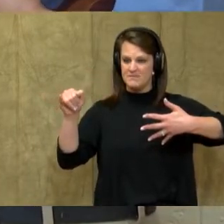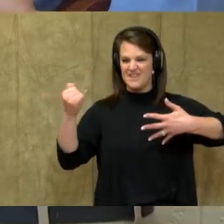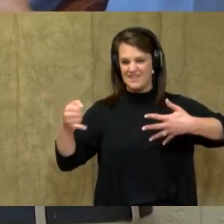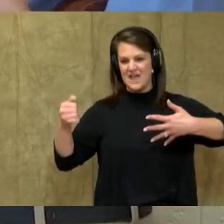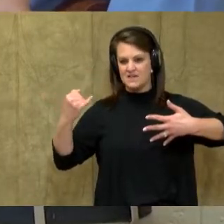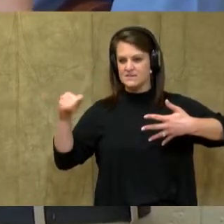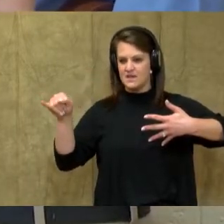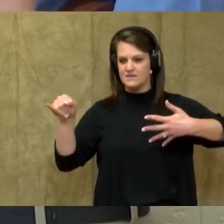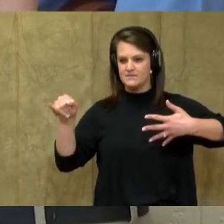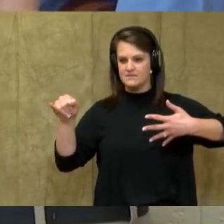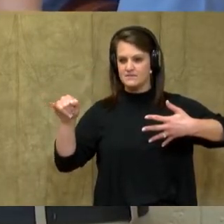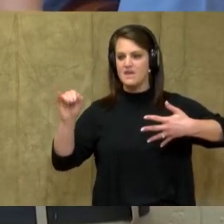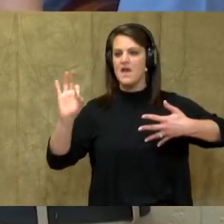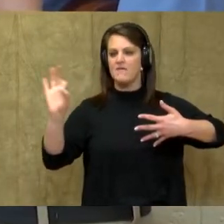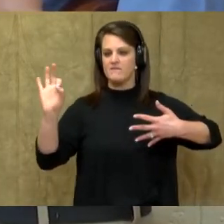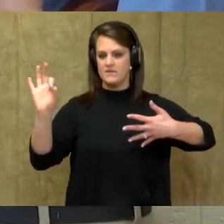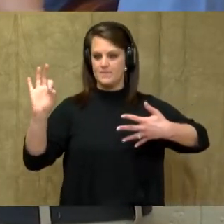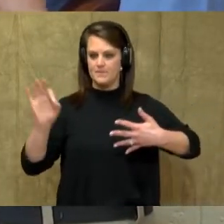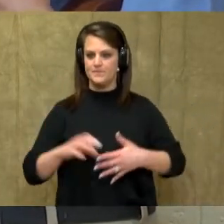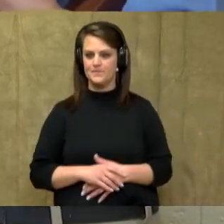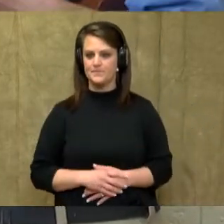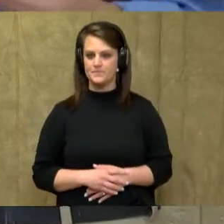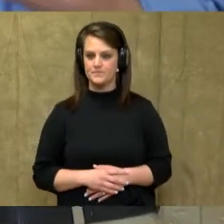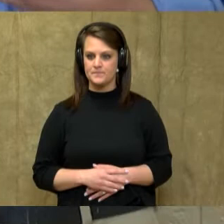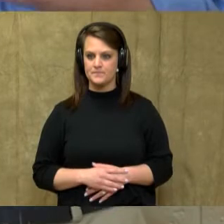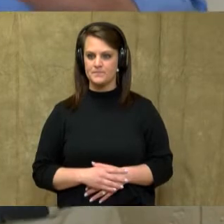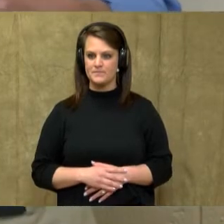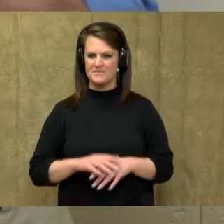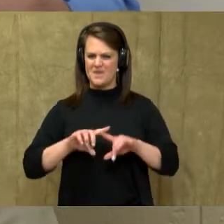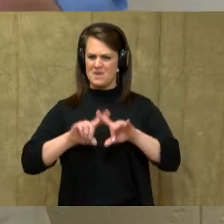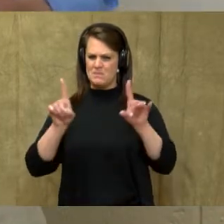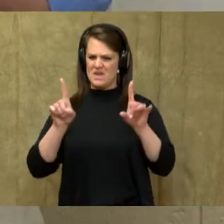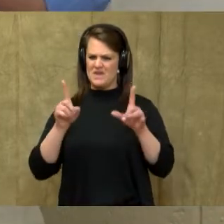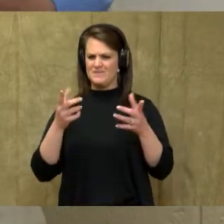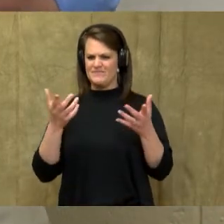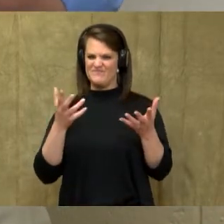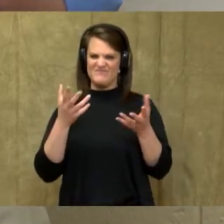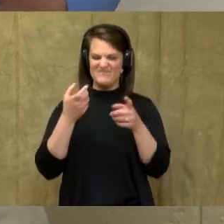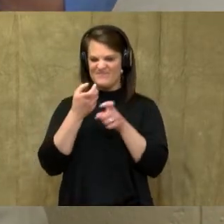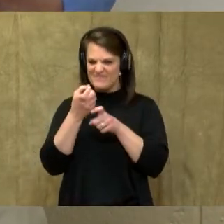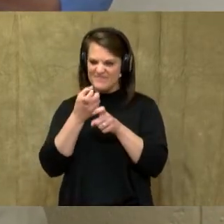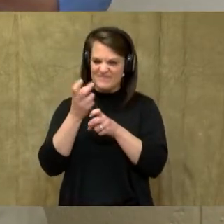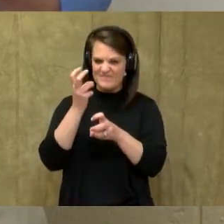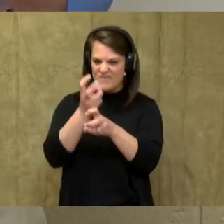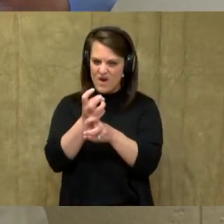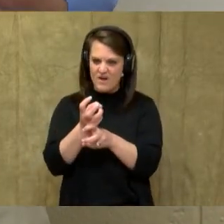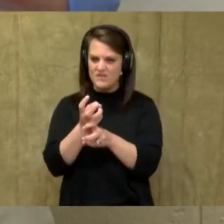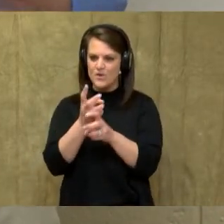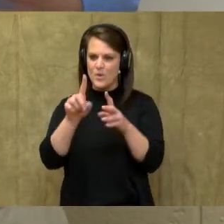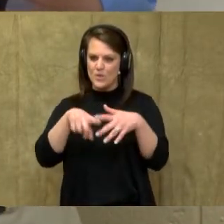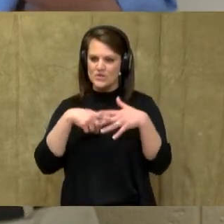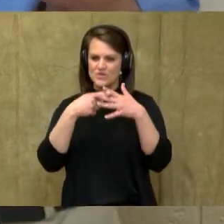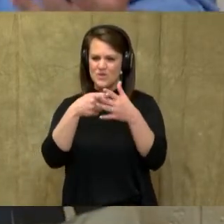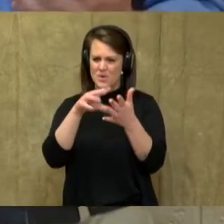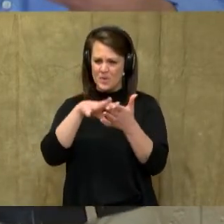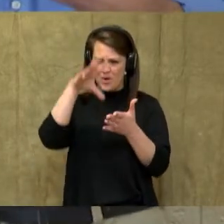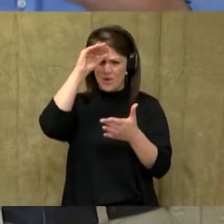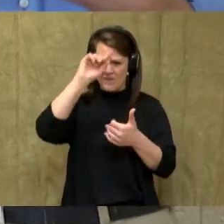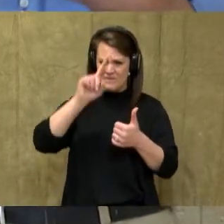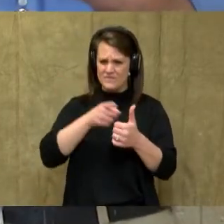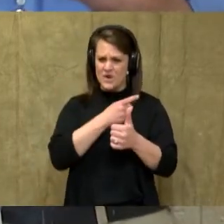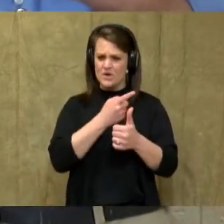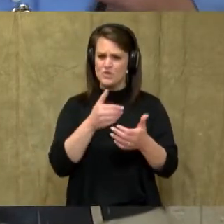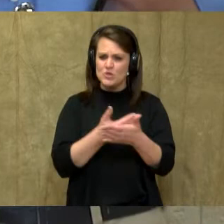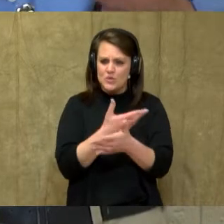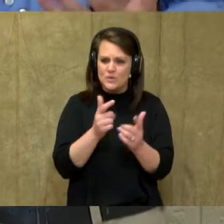last line, F. But that still seems a little bit tricky in the beginning when you're first learning this new